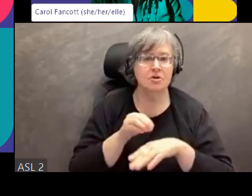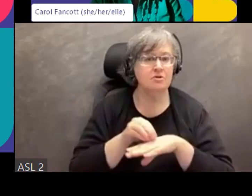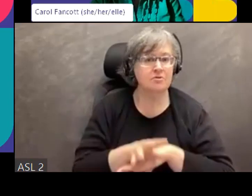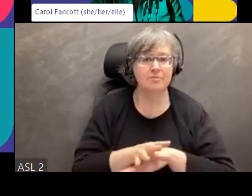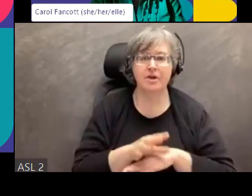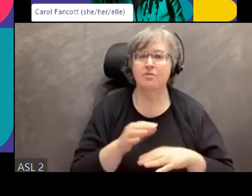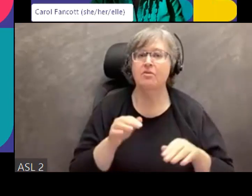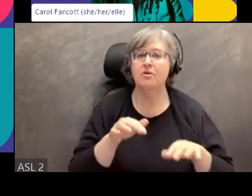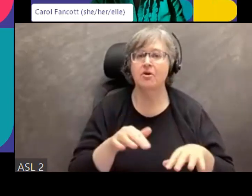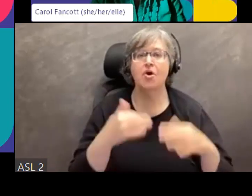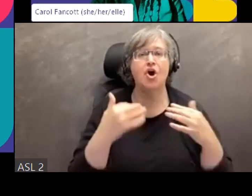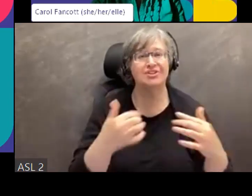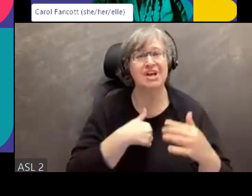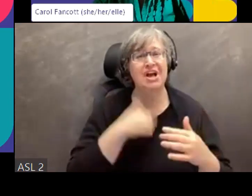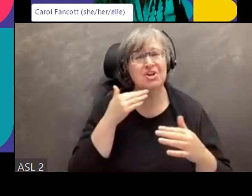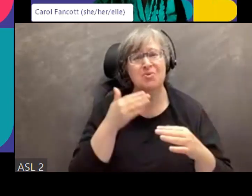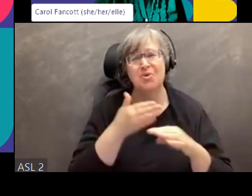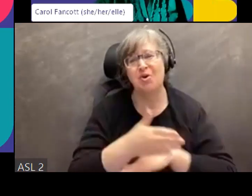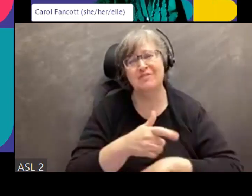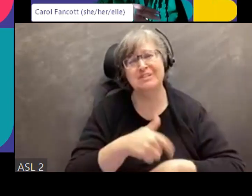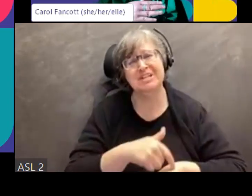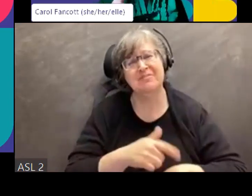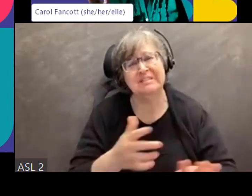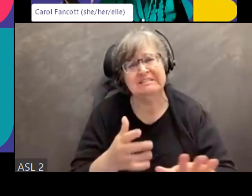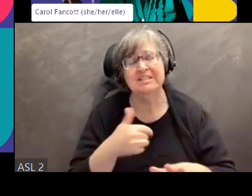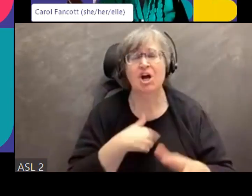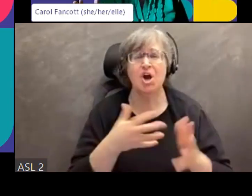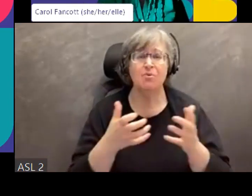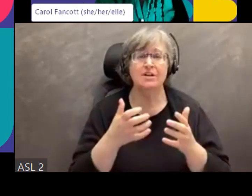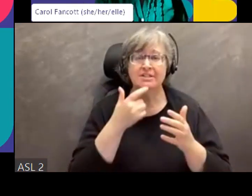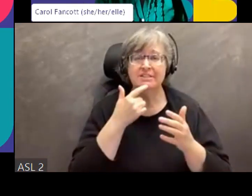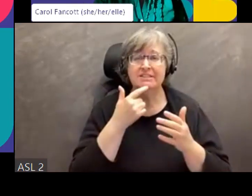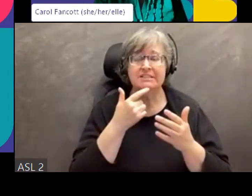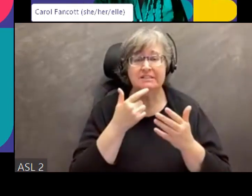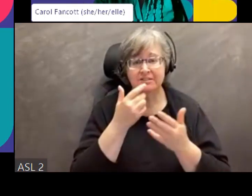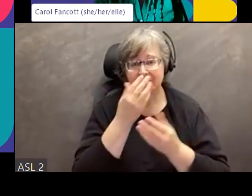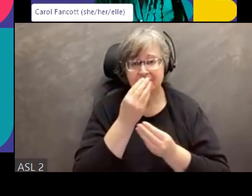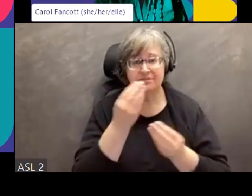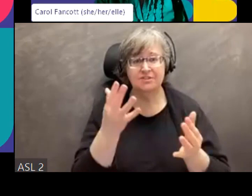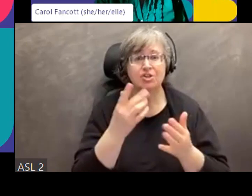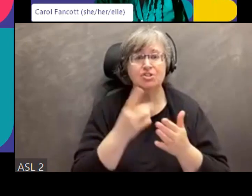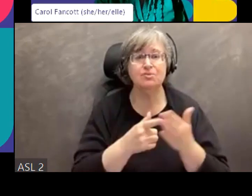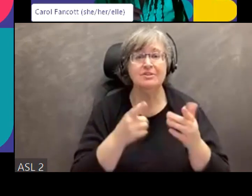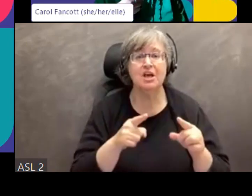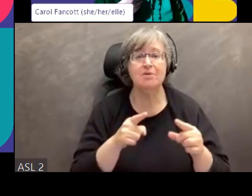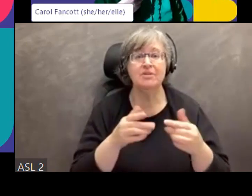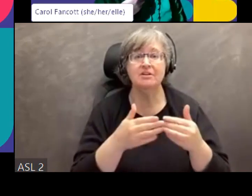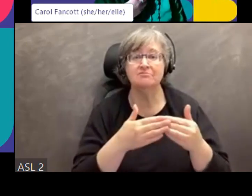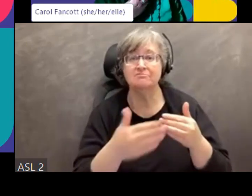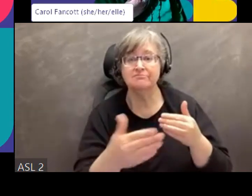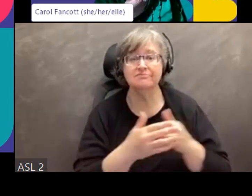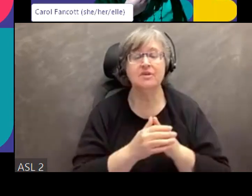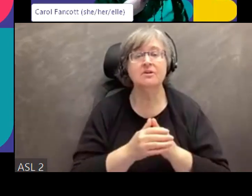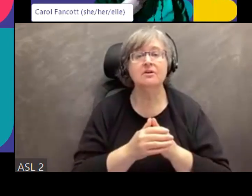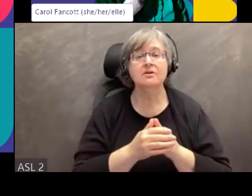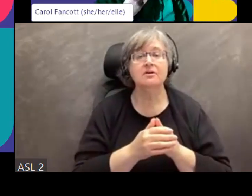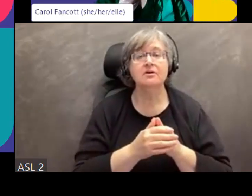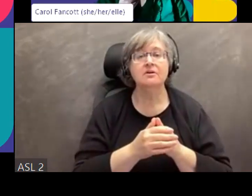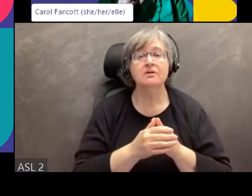with the audience today. I know we are over time, but I just want to give a quick heads up around what's coming